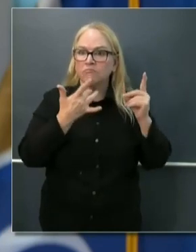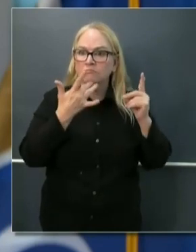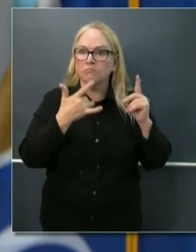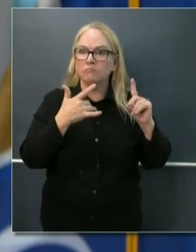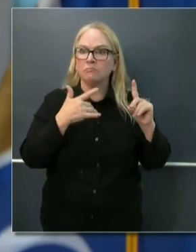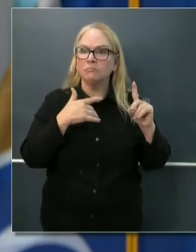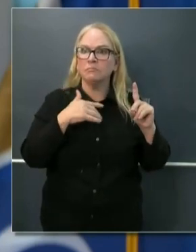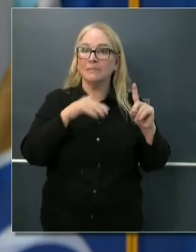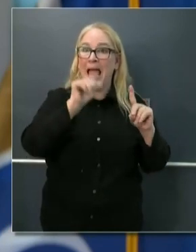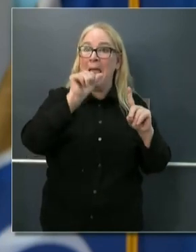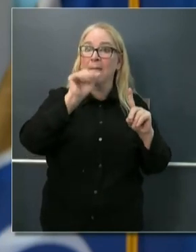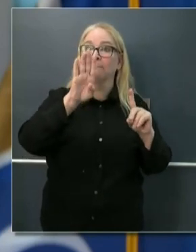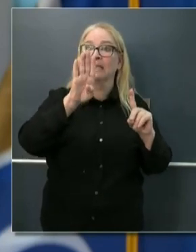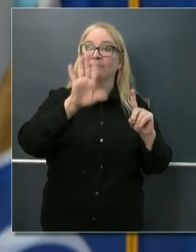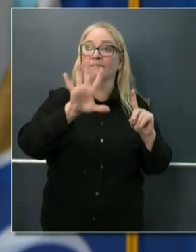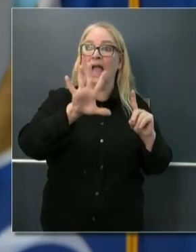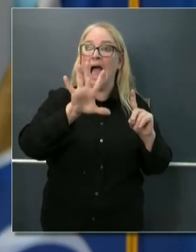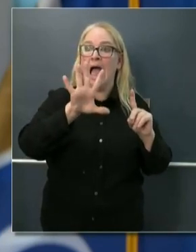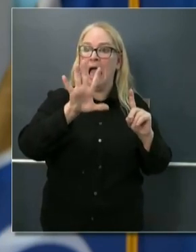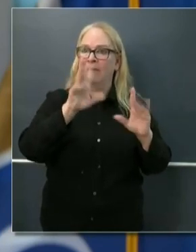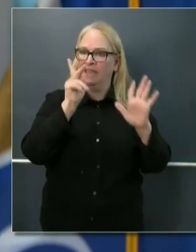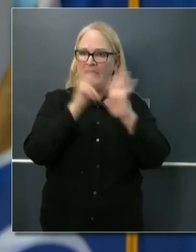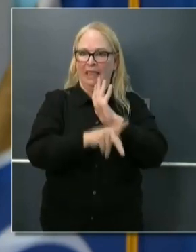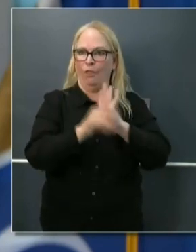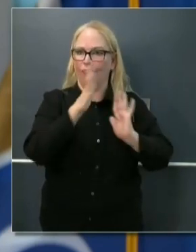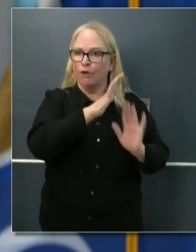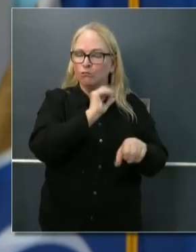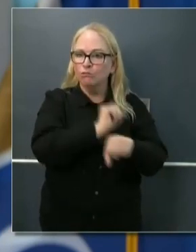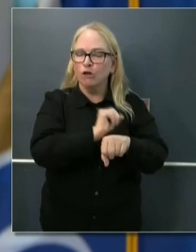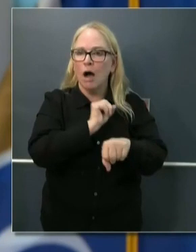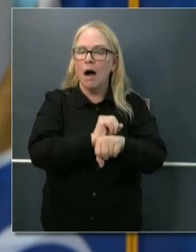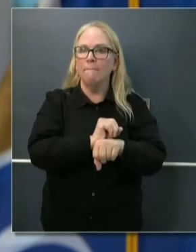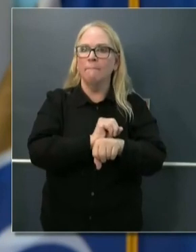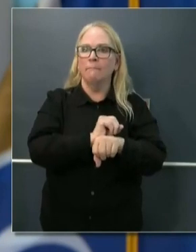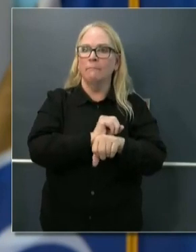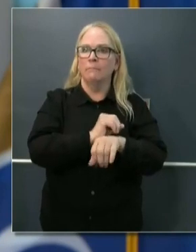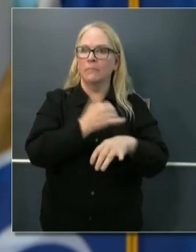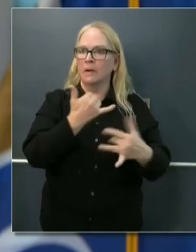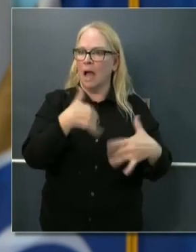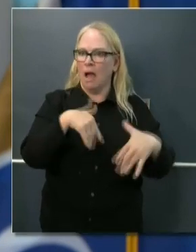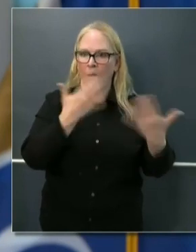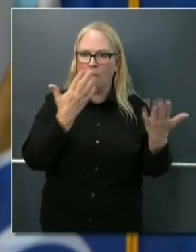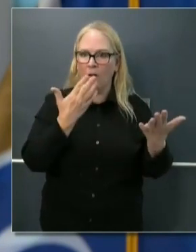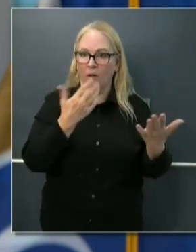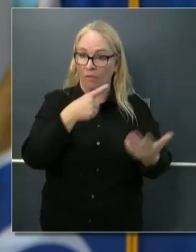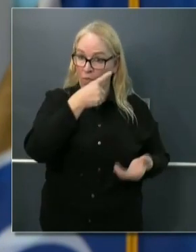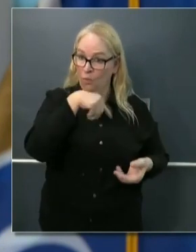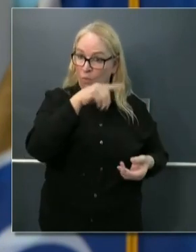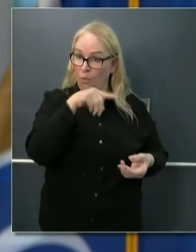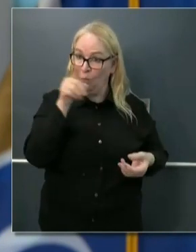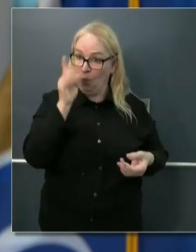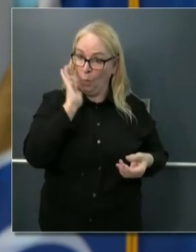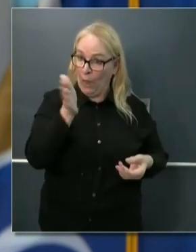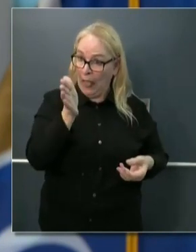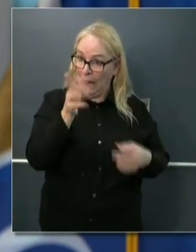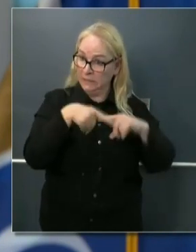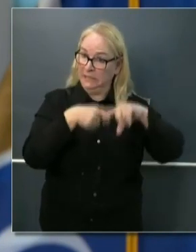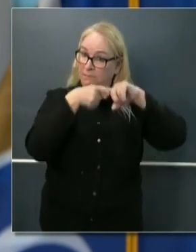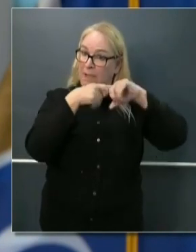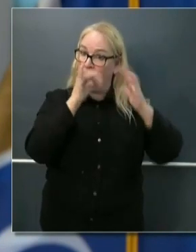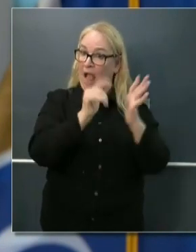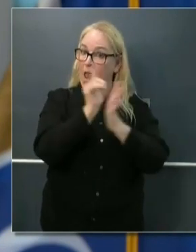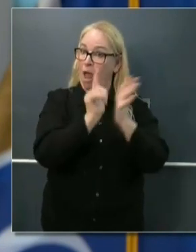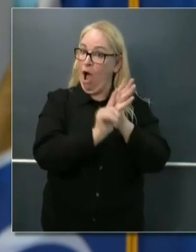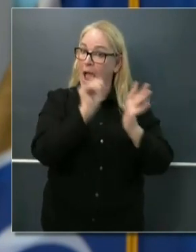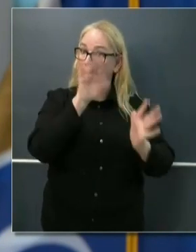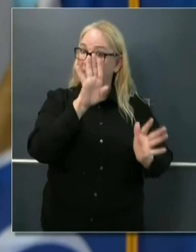legislation basically killed their jobs, and now there's questions being raised as to whether or not you are willing to suspend the law or to work with the